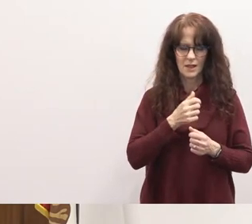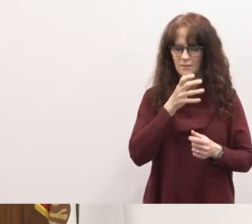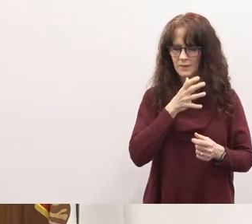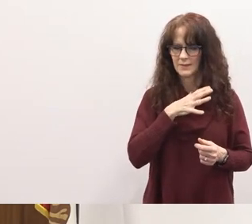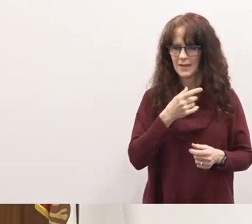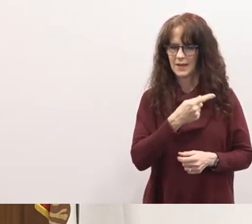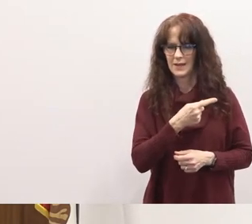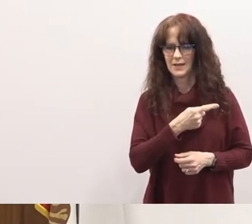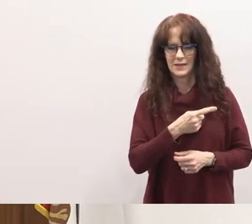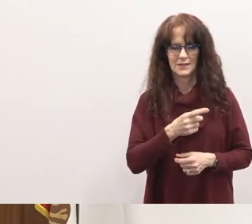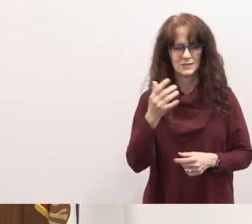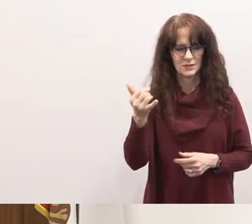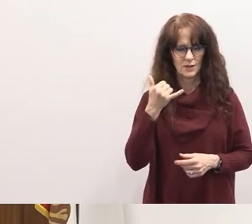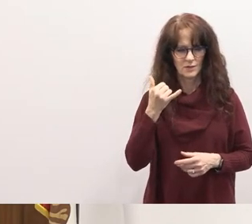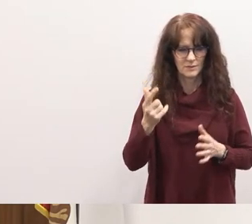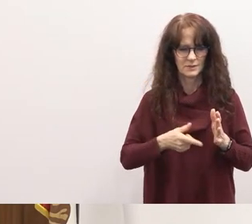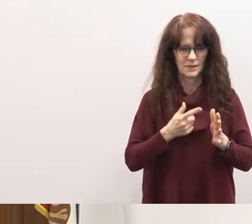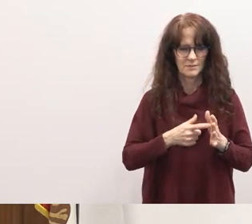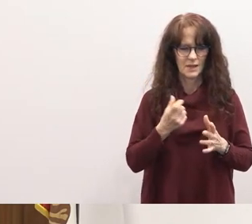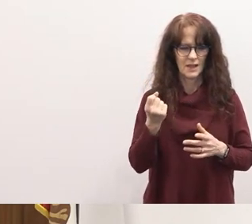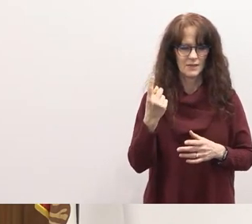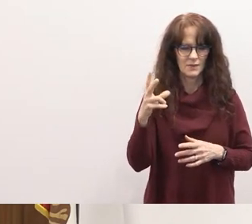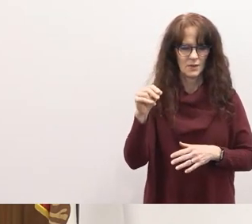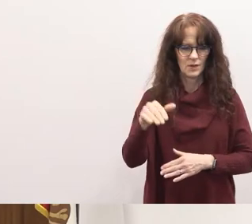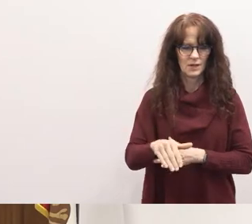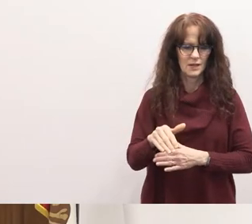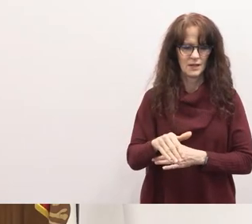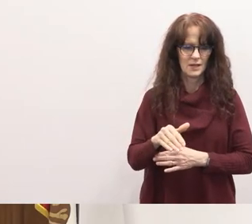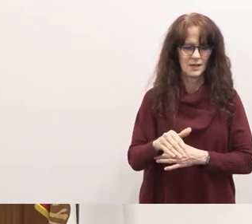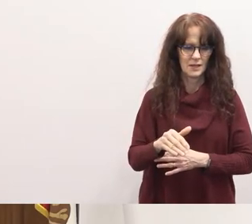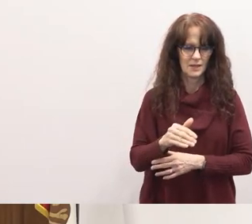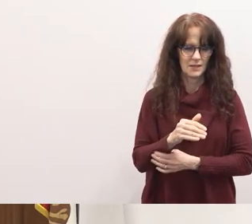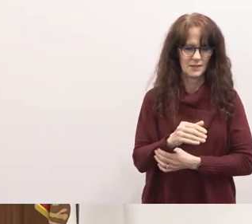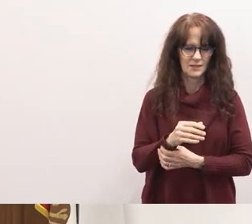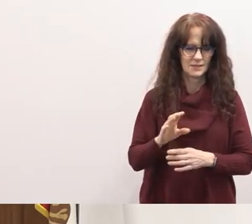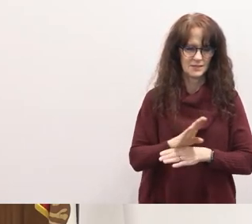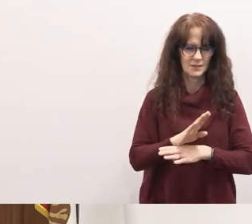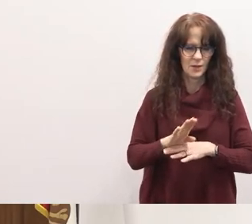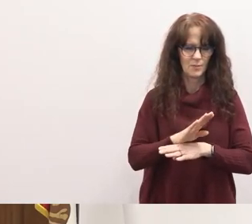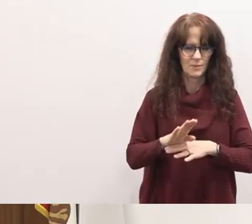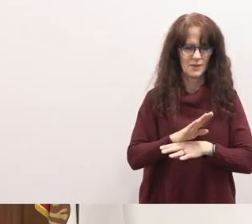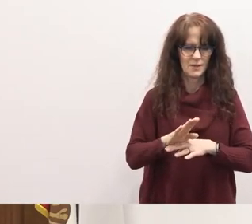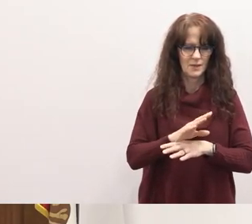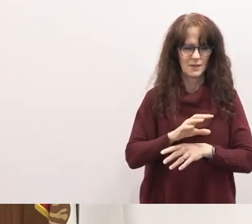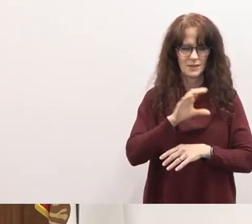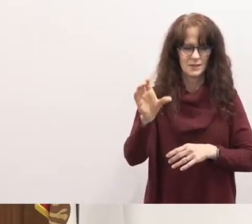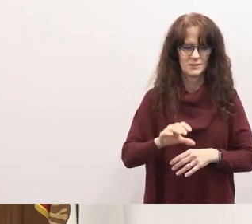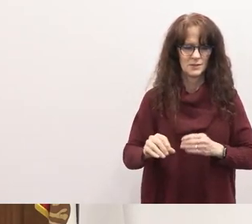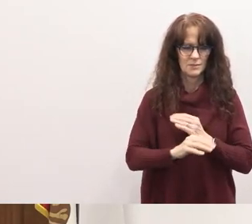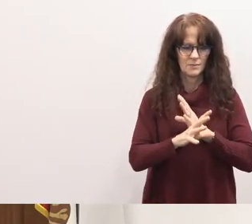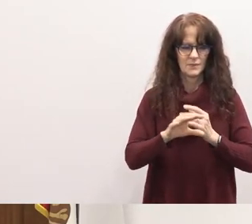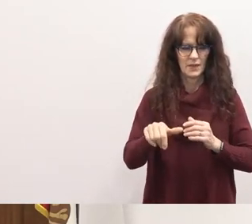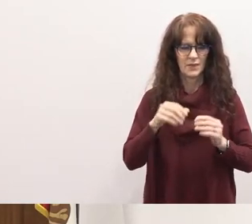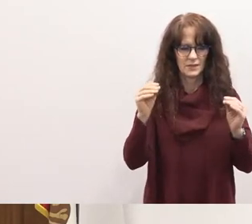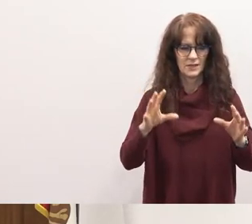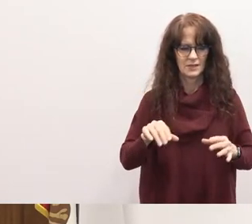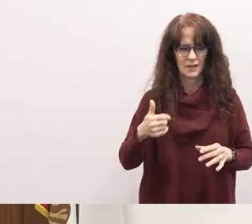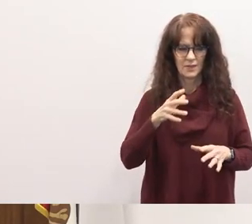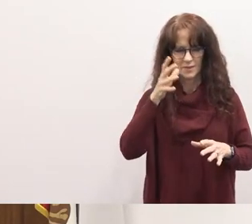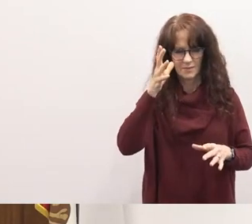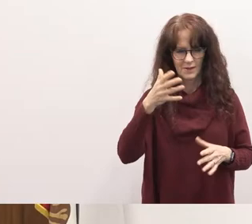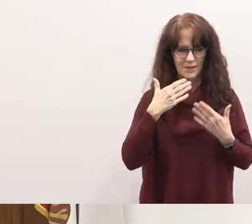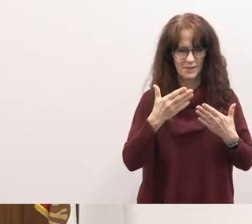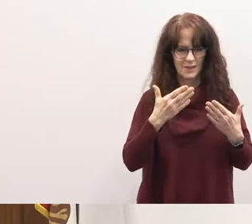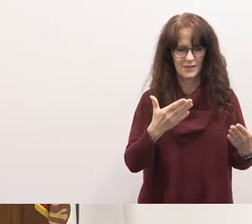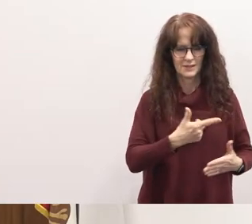is. She calls me sometime 11:30 at night, and they said she's busy. She was on a Zoom with other teachers or other parents. So